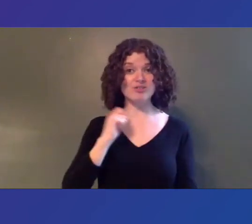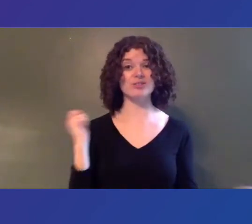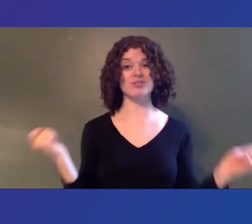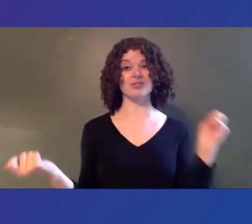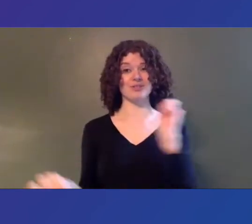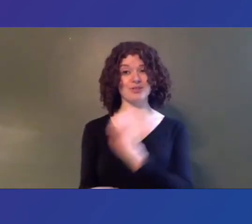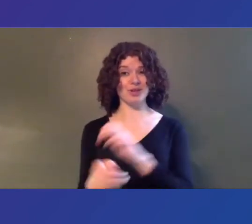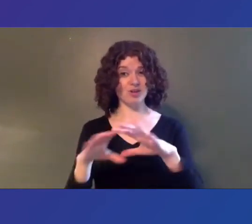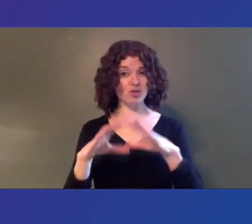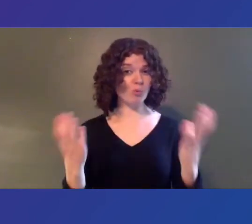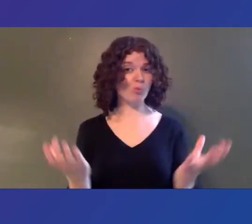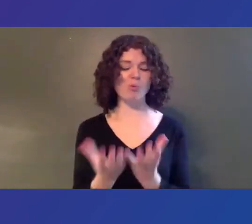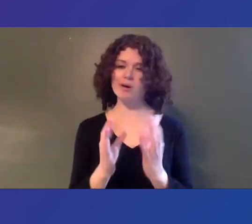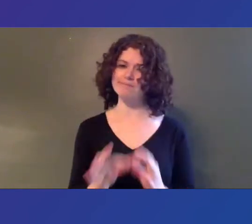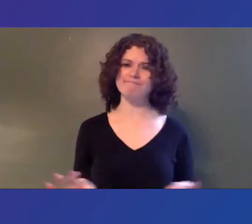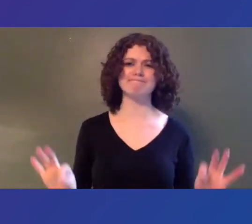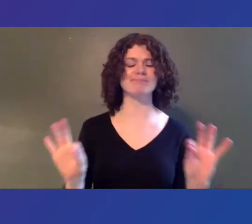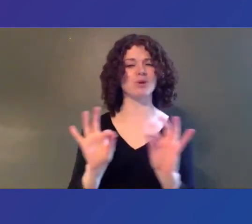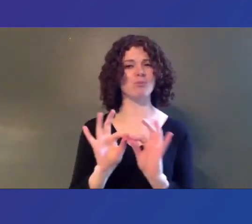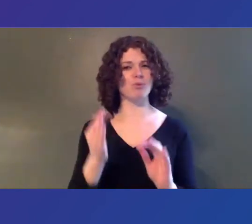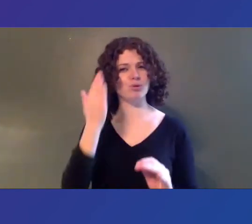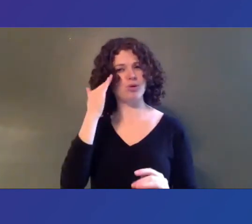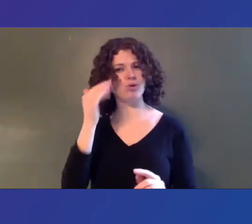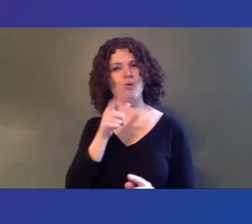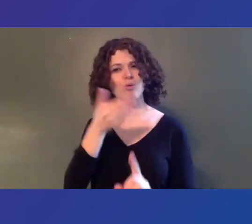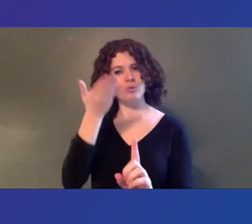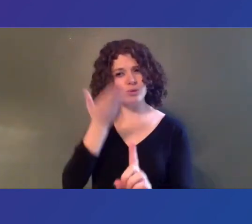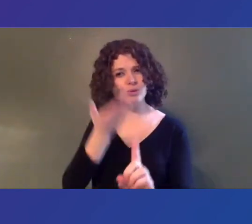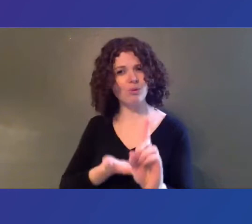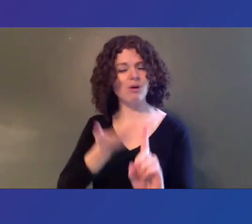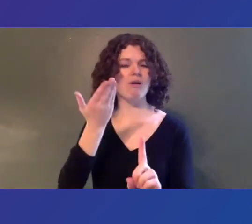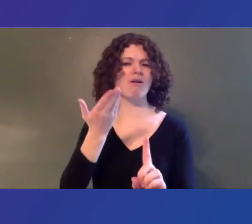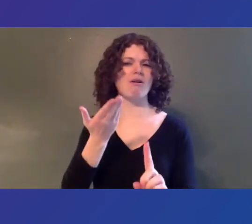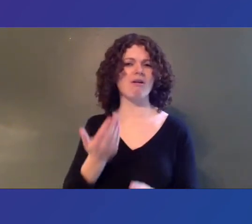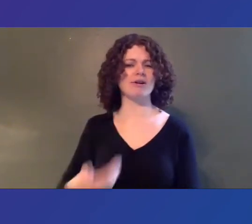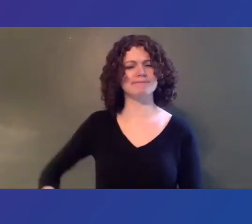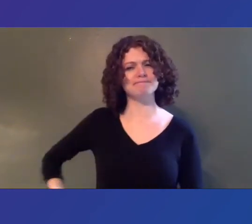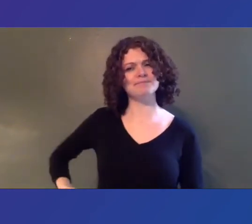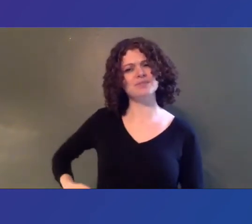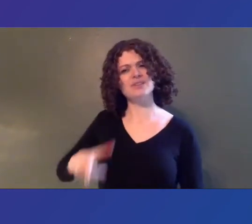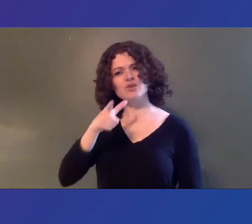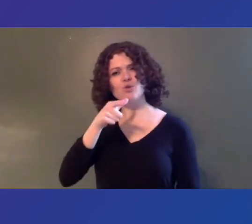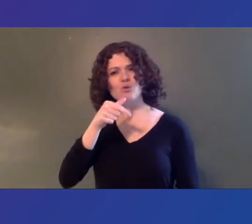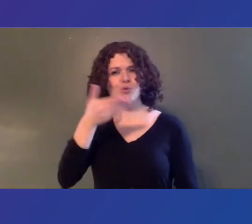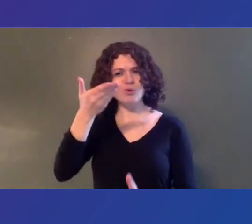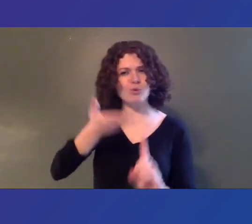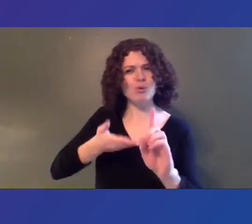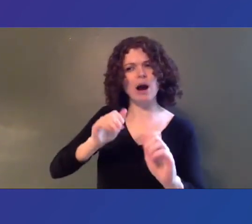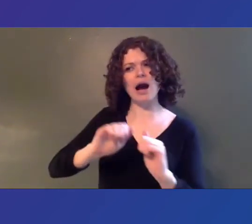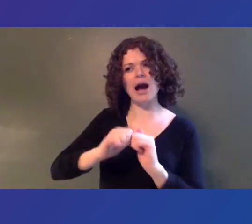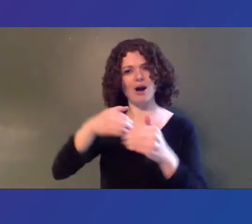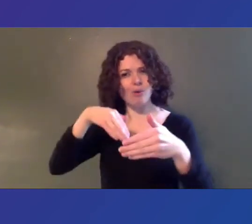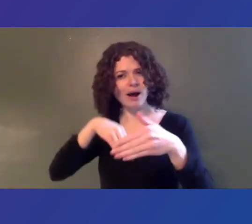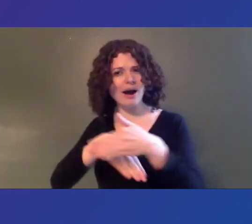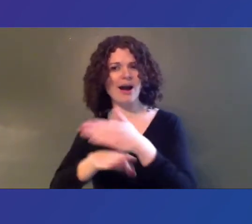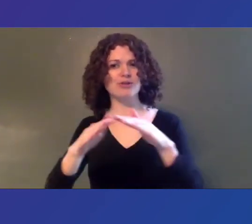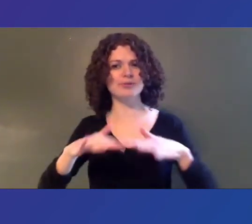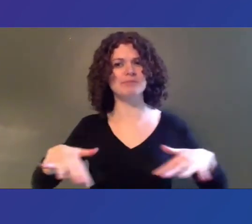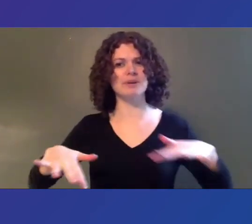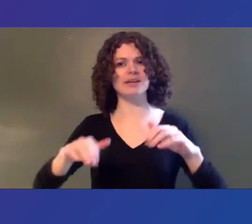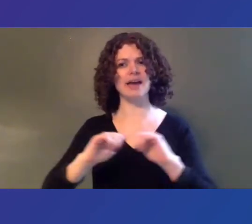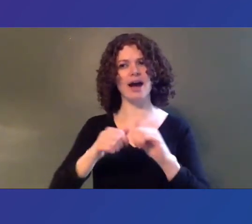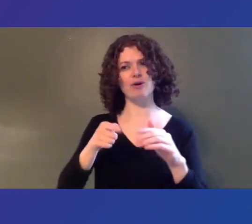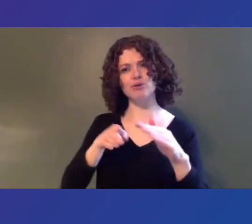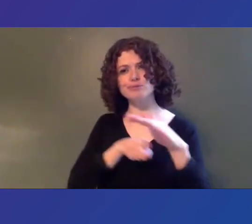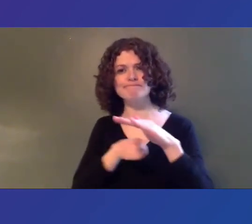to have a sense of who you are, a sense of self, how you exist in the space, how you navigate the space with other